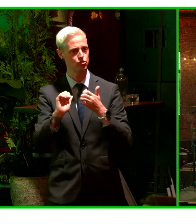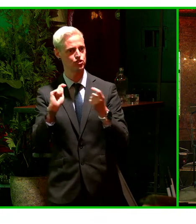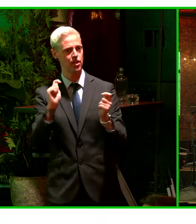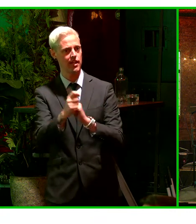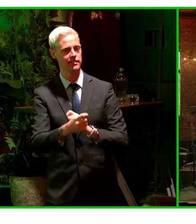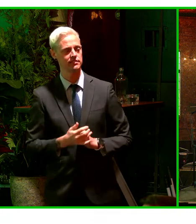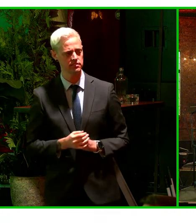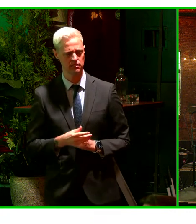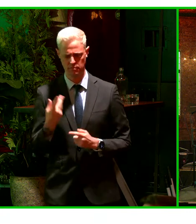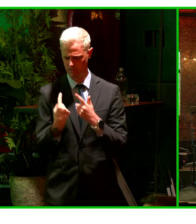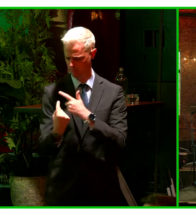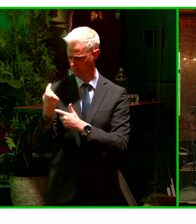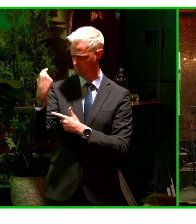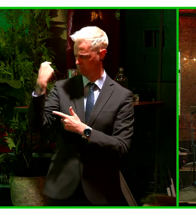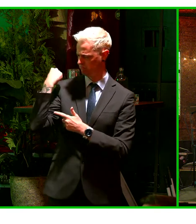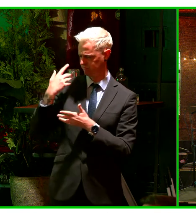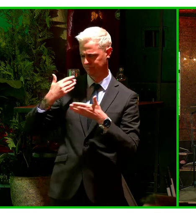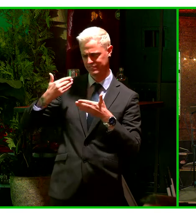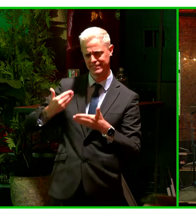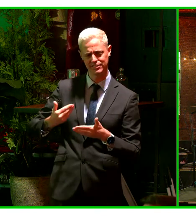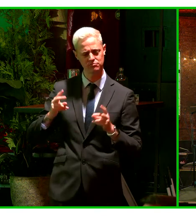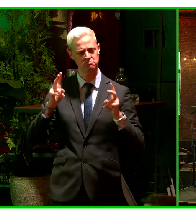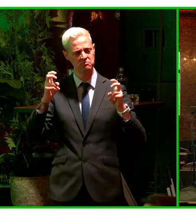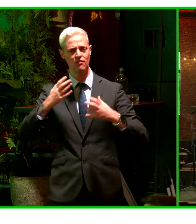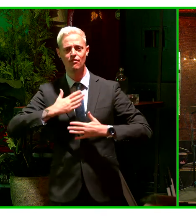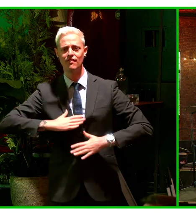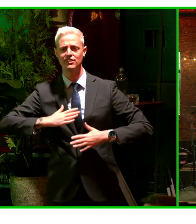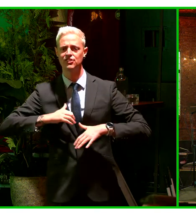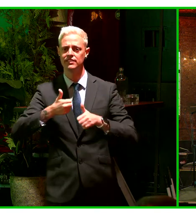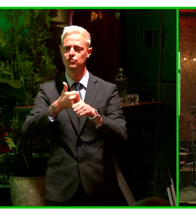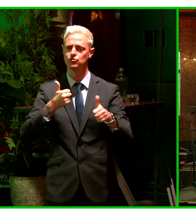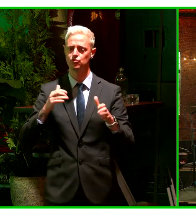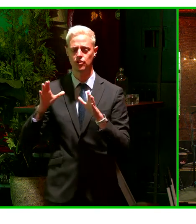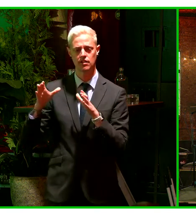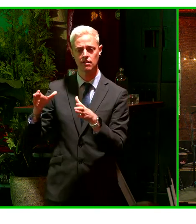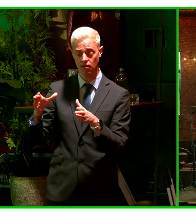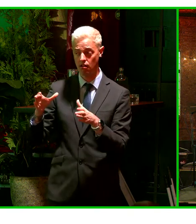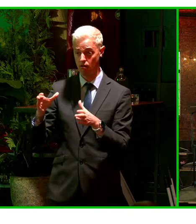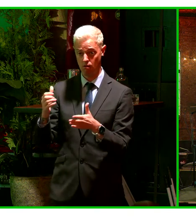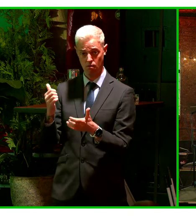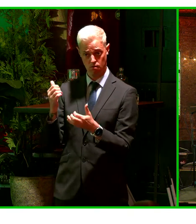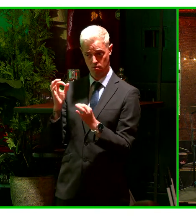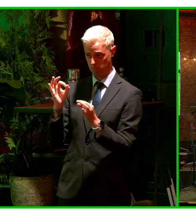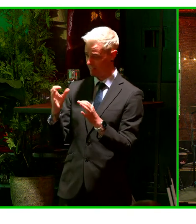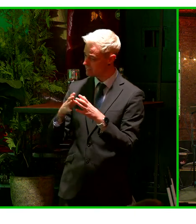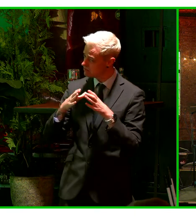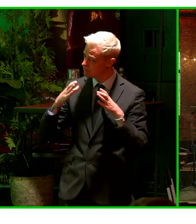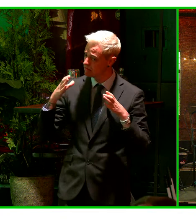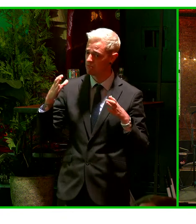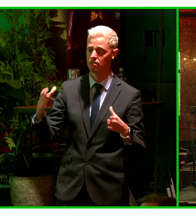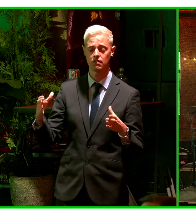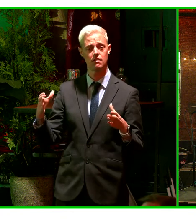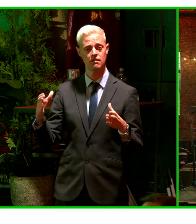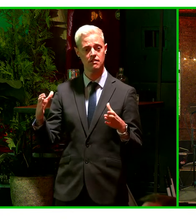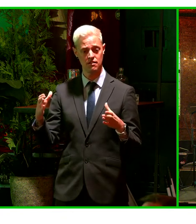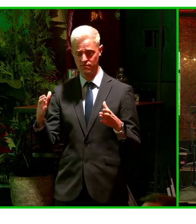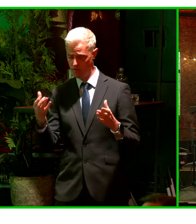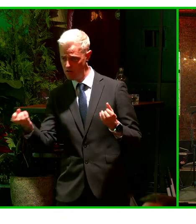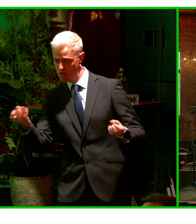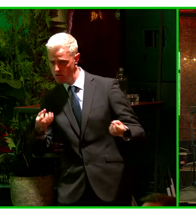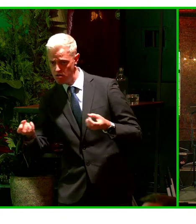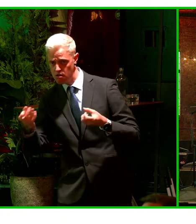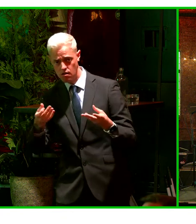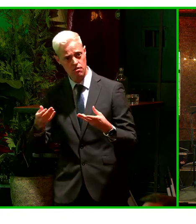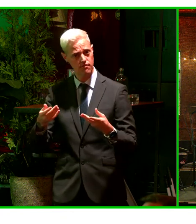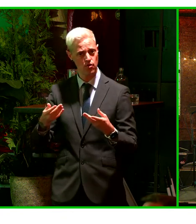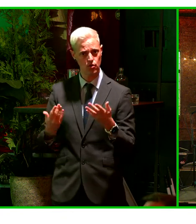a few weeks back where we were talking about the fashion industry, for example. Now, the fashion industry is a huge carbon emitter and has contributed a lot through fast